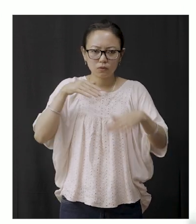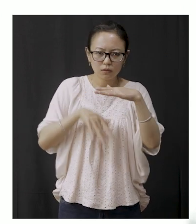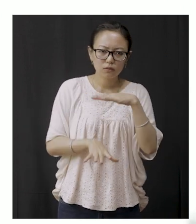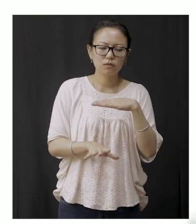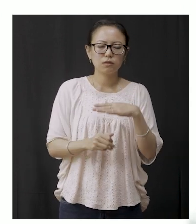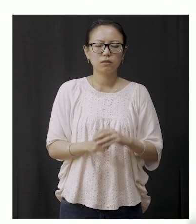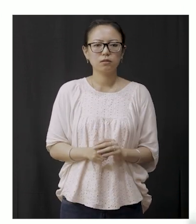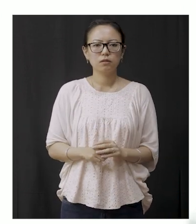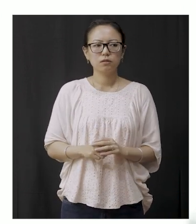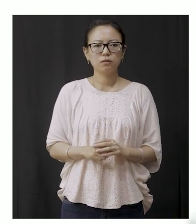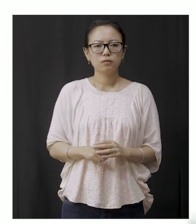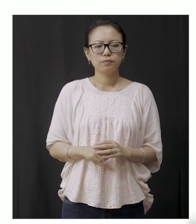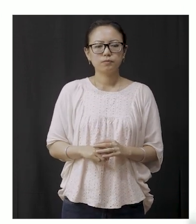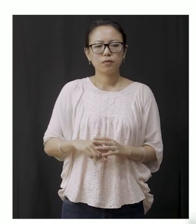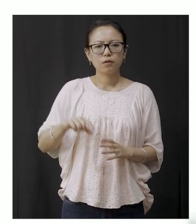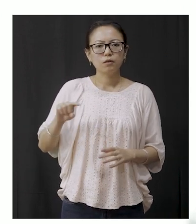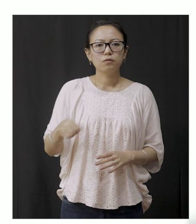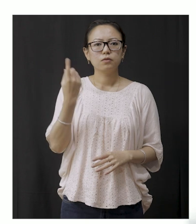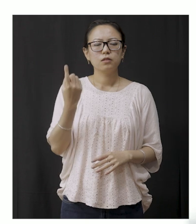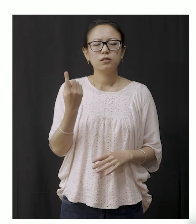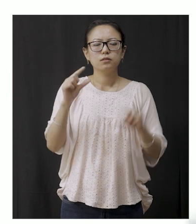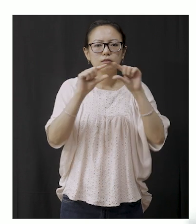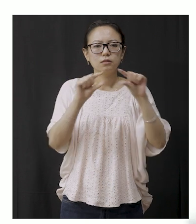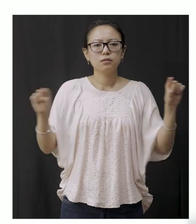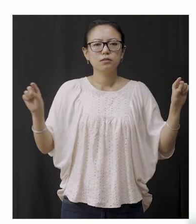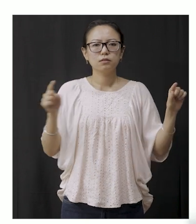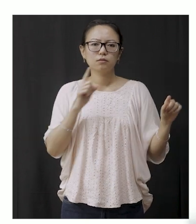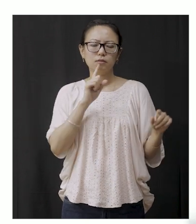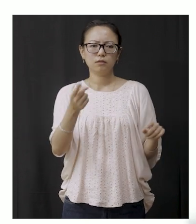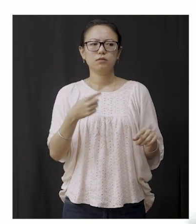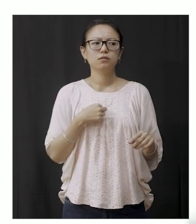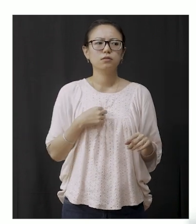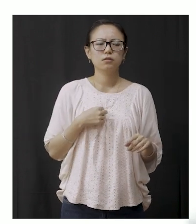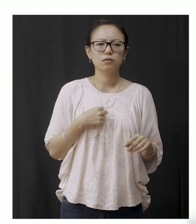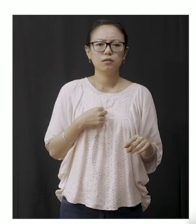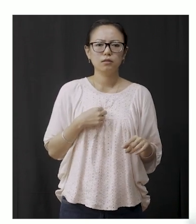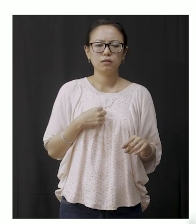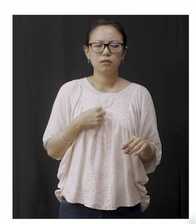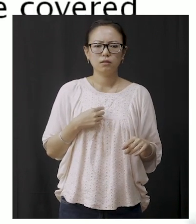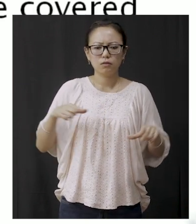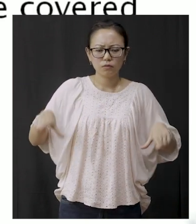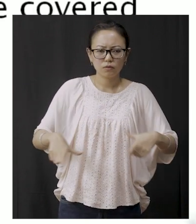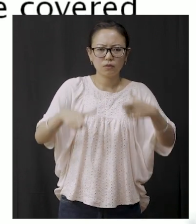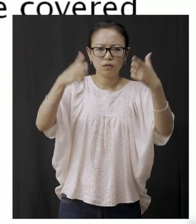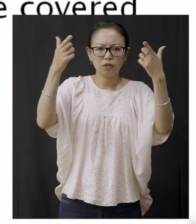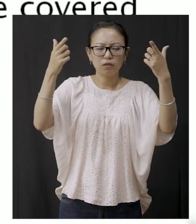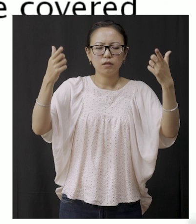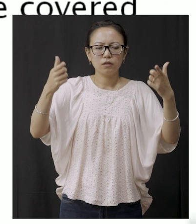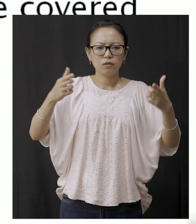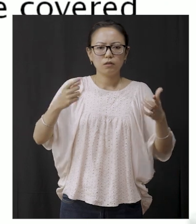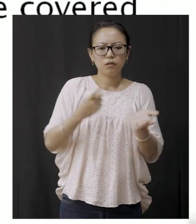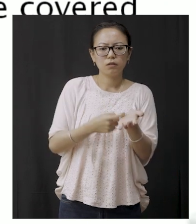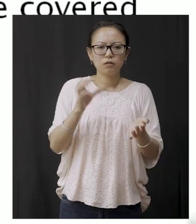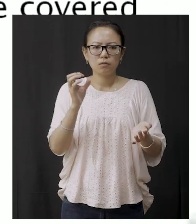So the first line tells us that with the trees, with their feet in the earth. The second